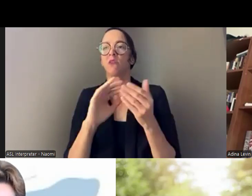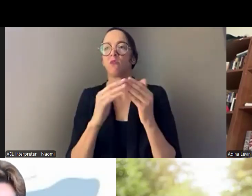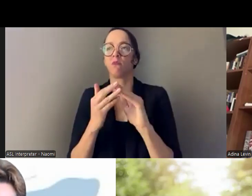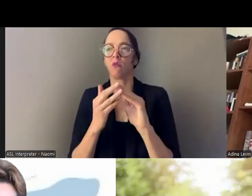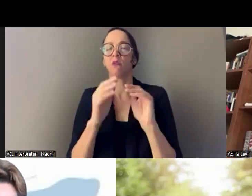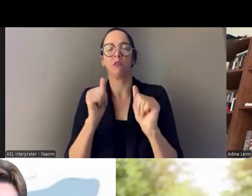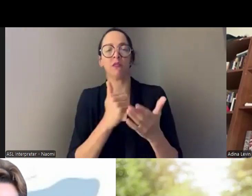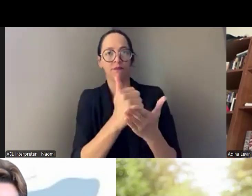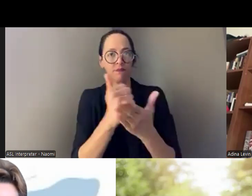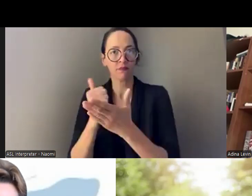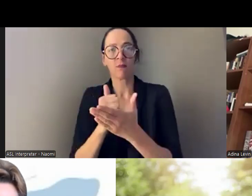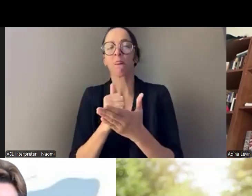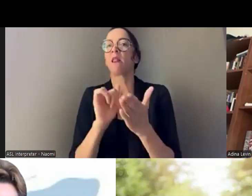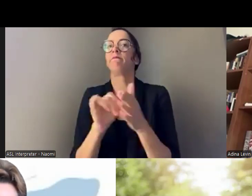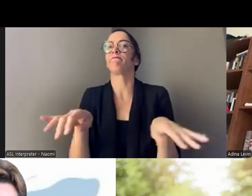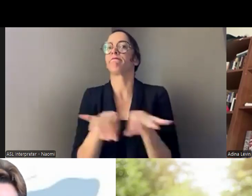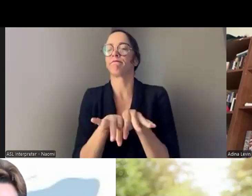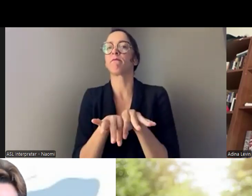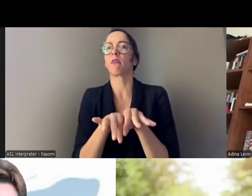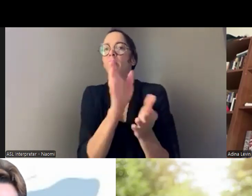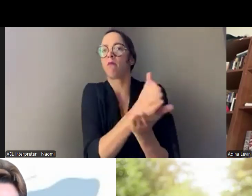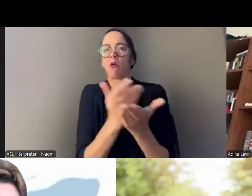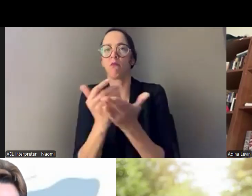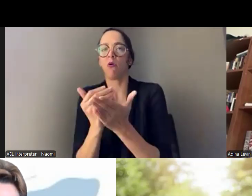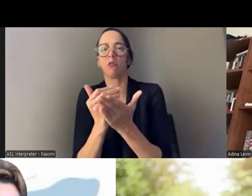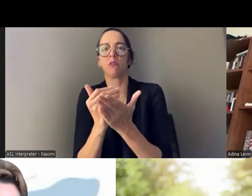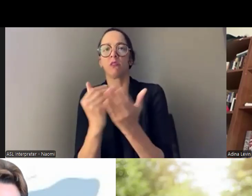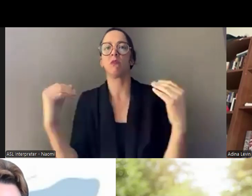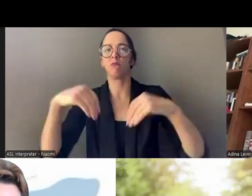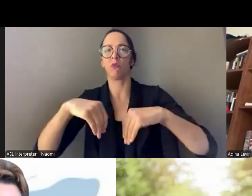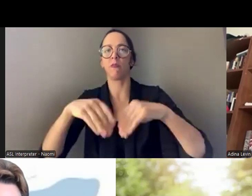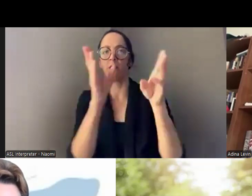be put into the plan consideration. Thank you.